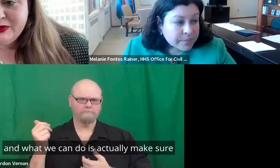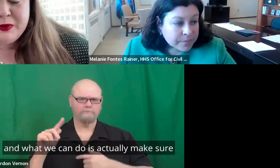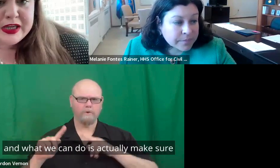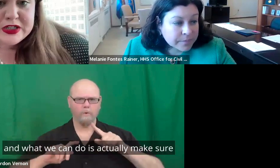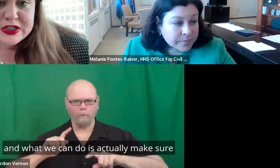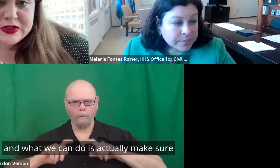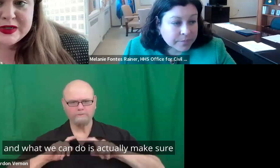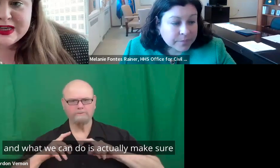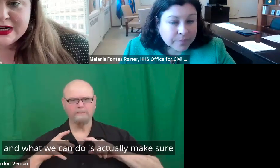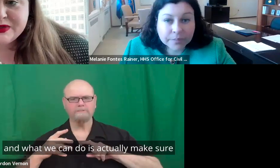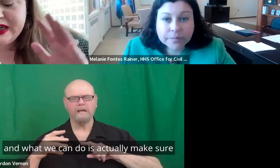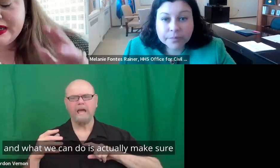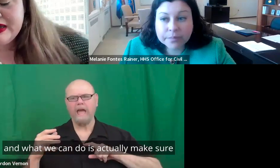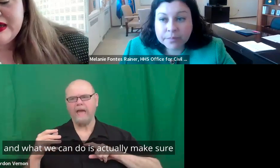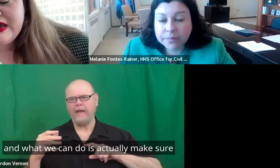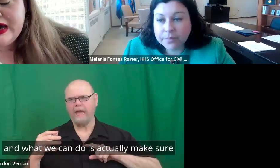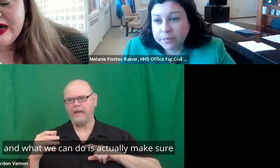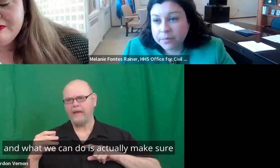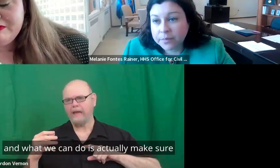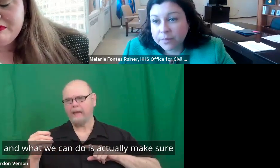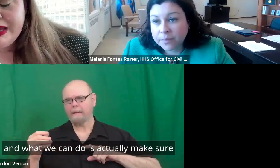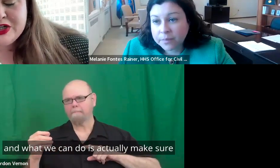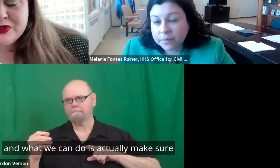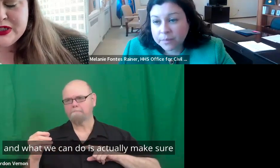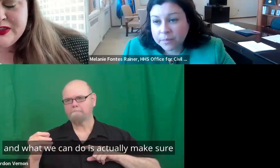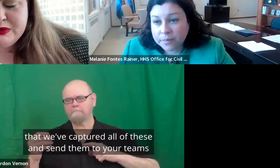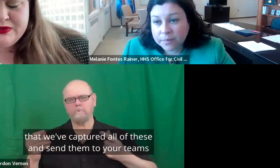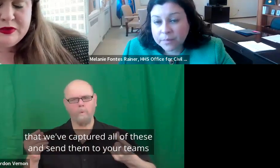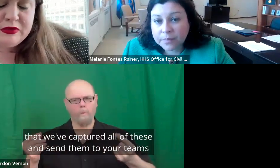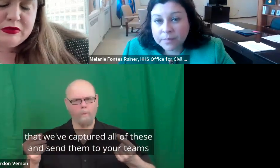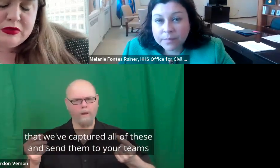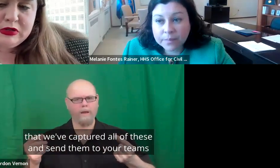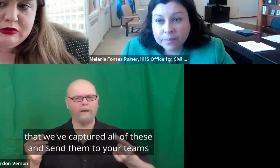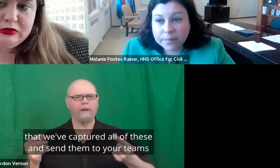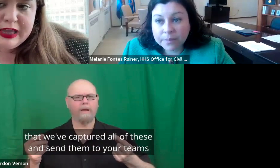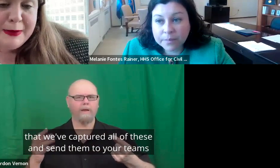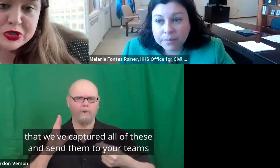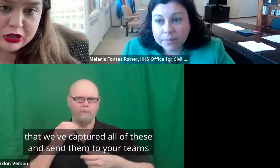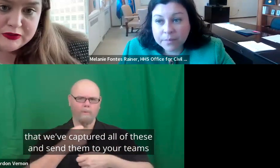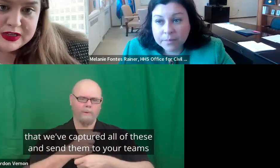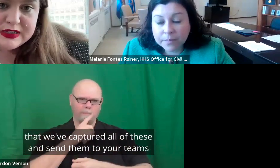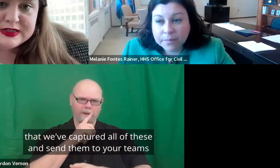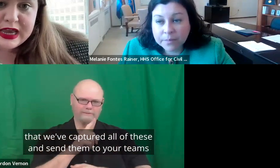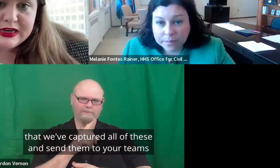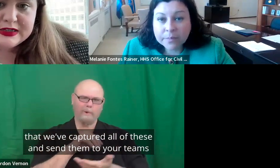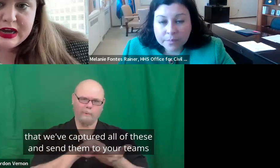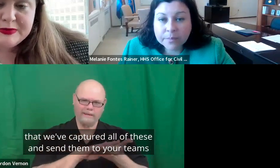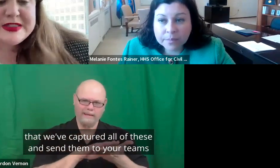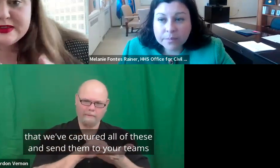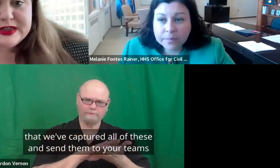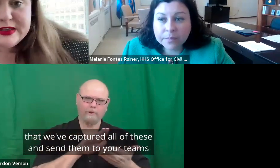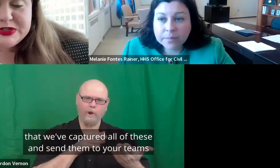questions, and what we can do is actually make sure that we've captured all of these